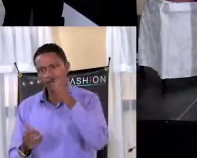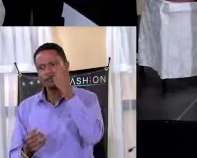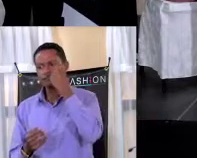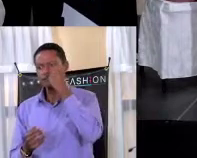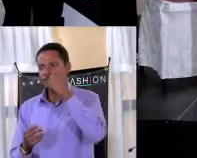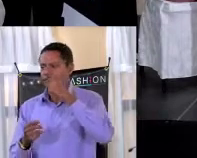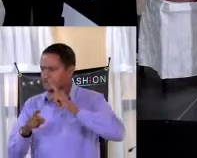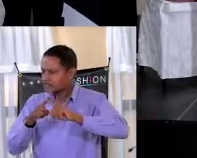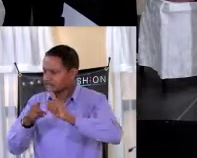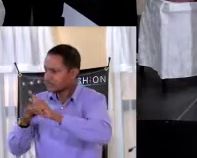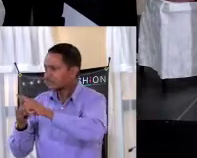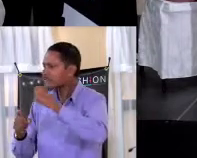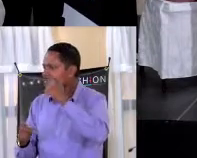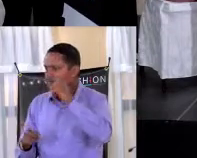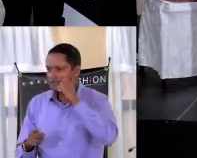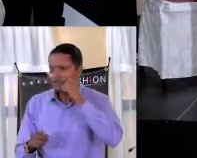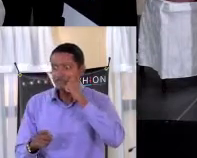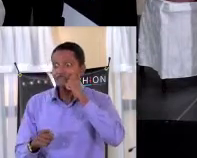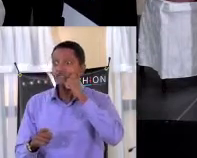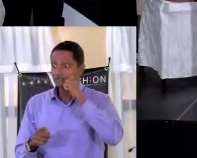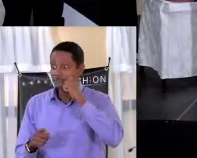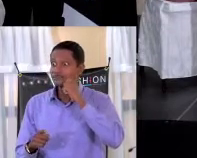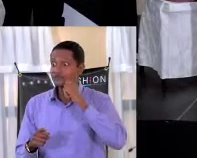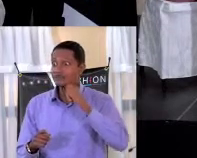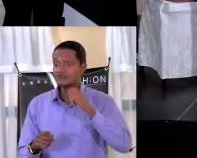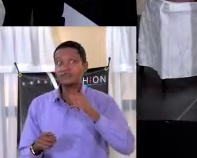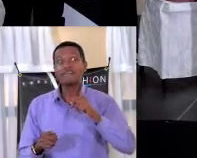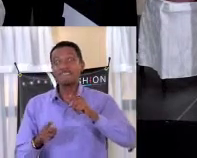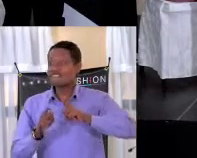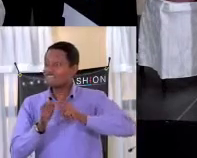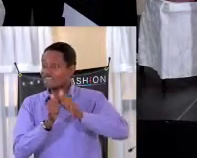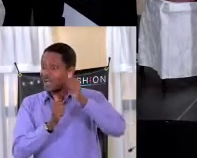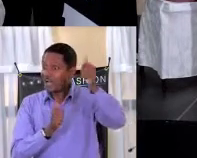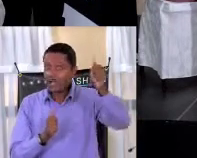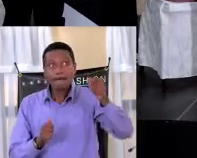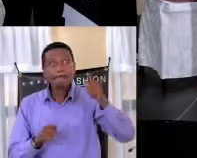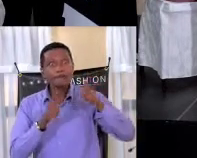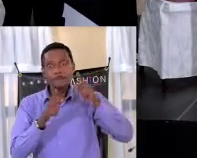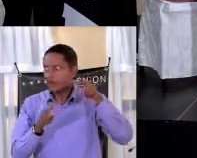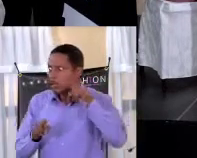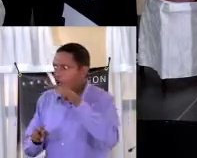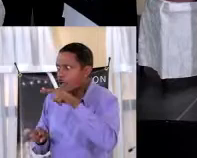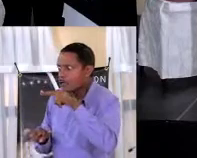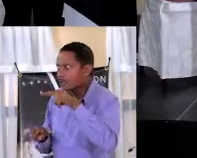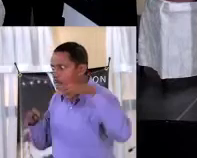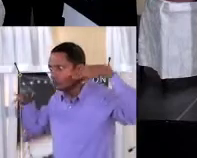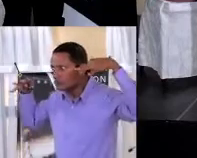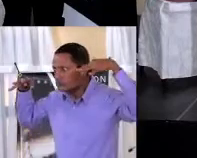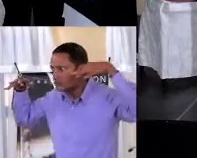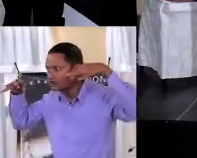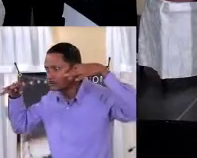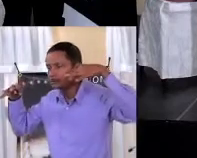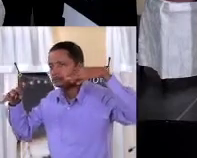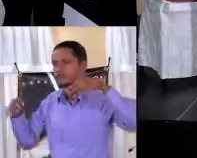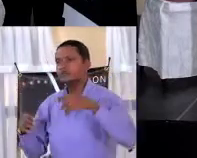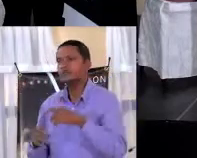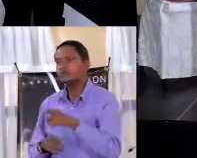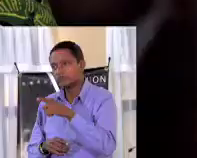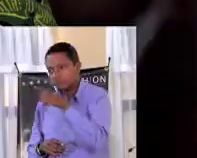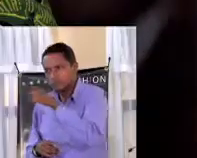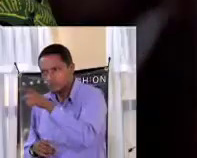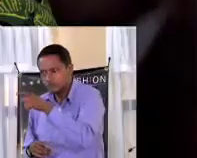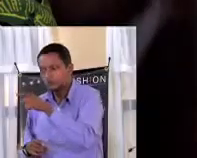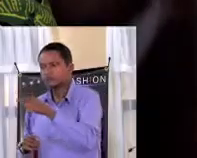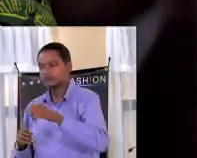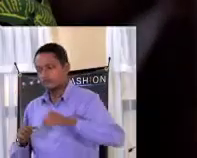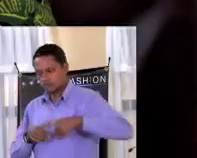it's really going far and wide. And once you've gathered that information, putting it in context with your brand and